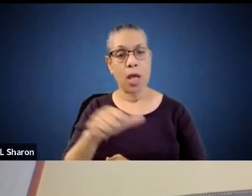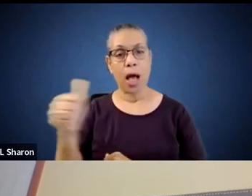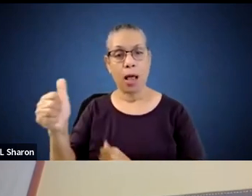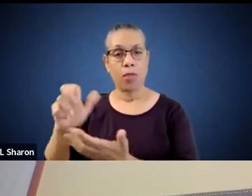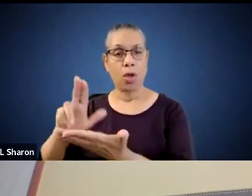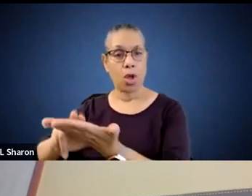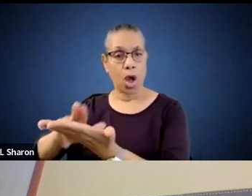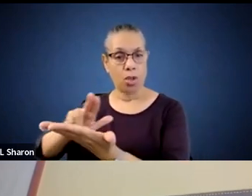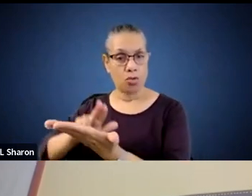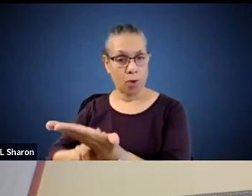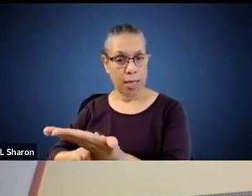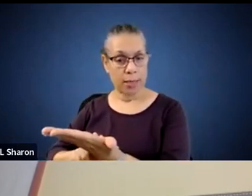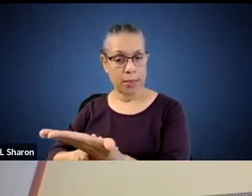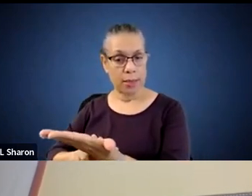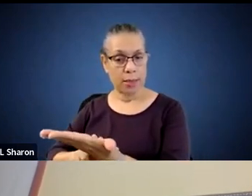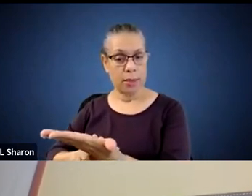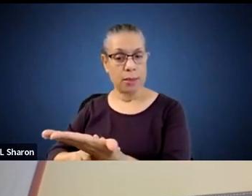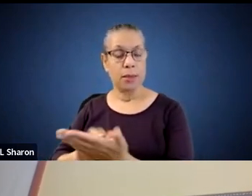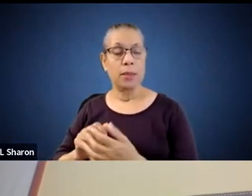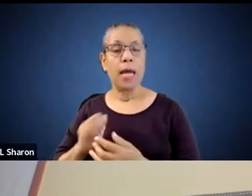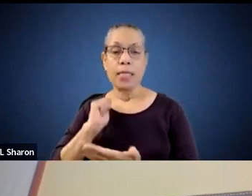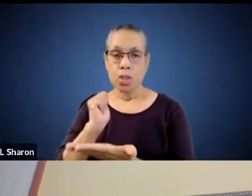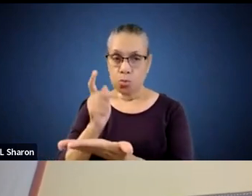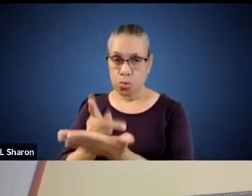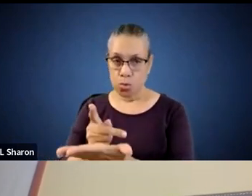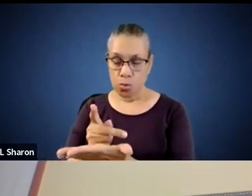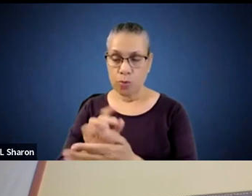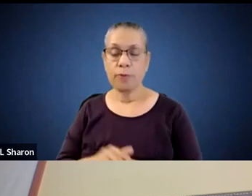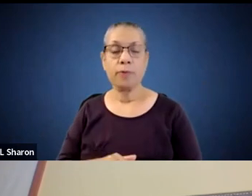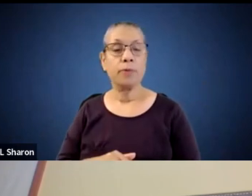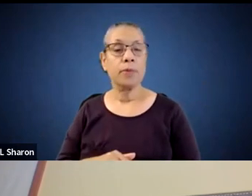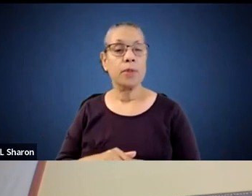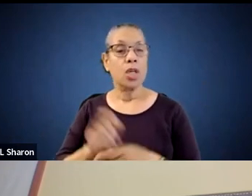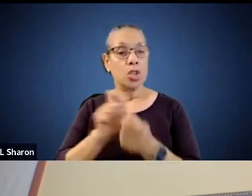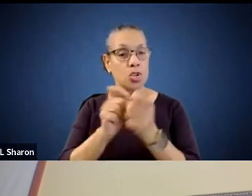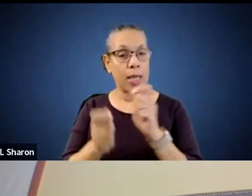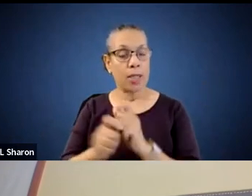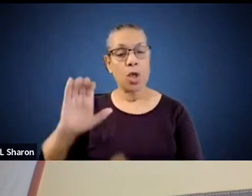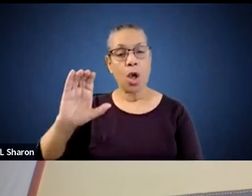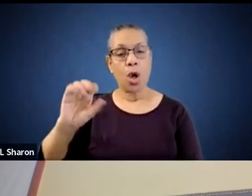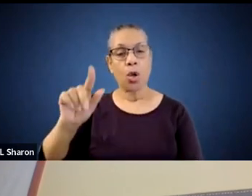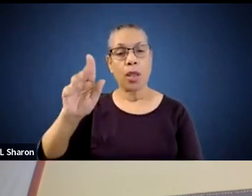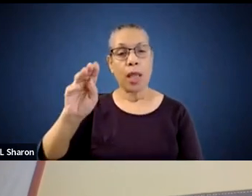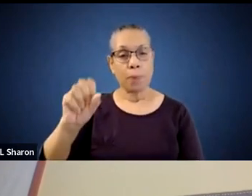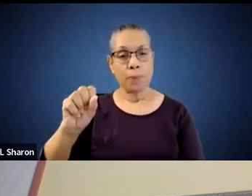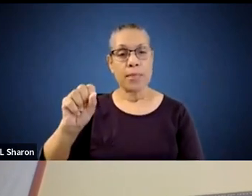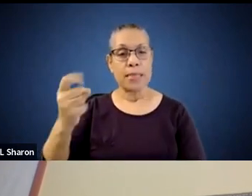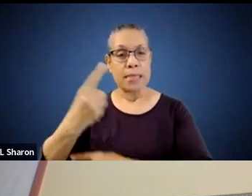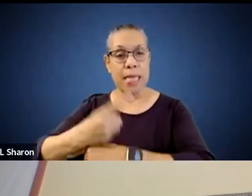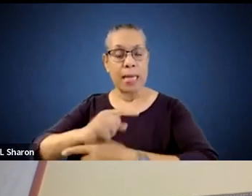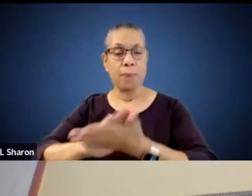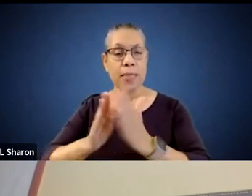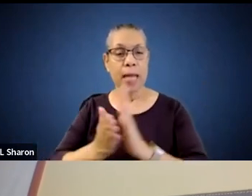were presented already and have been approved they include changing Columbus Day to indigenous people's